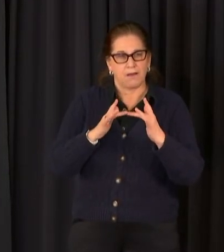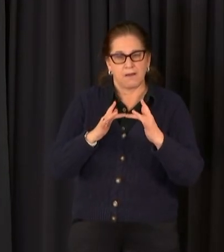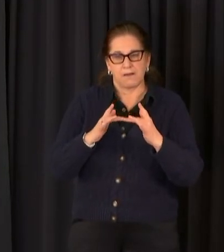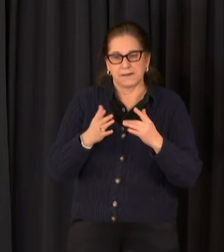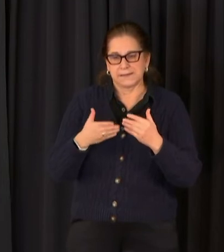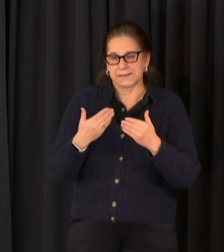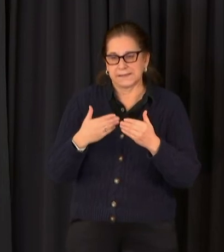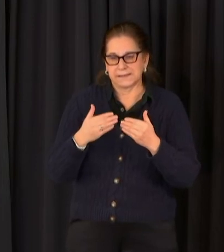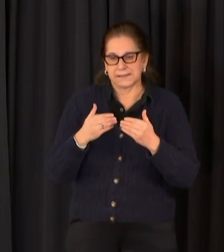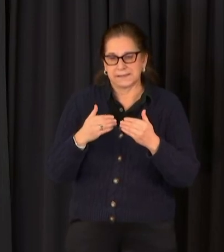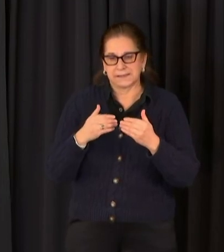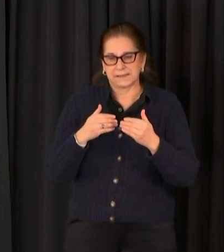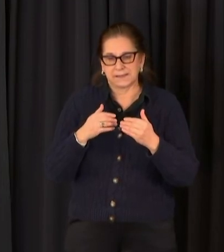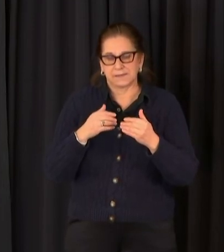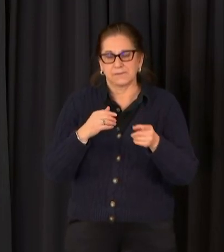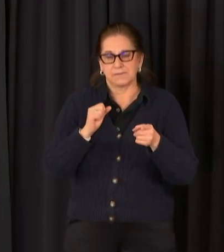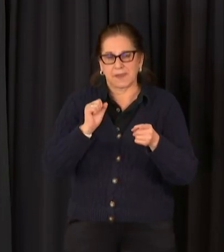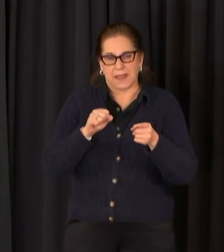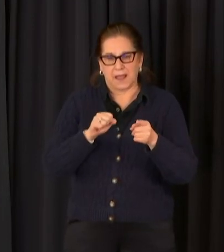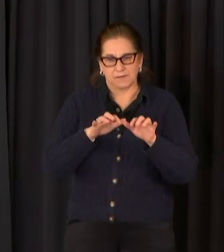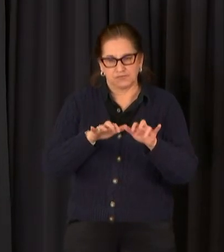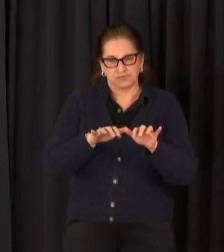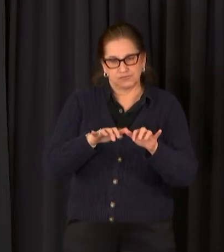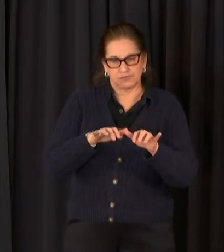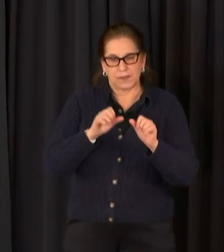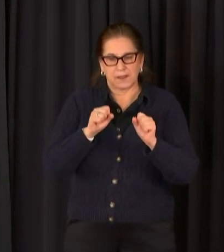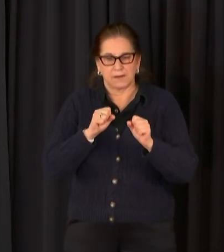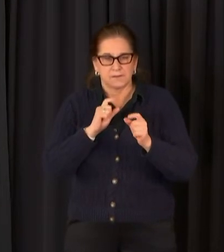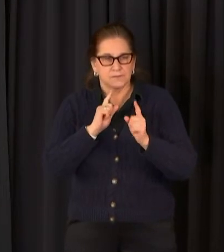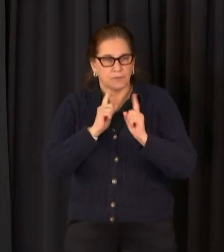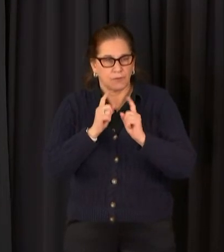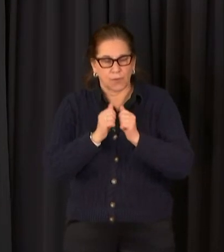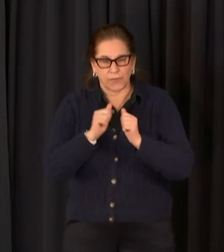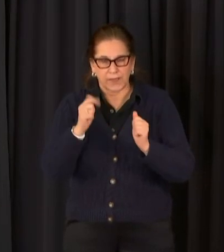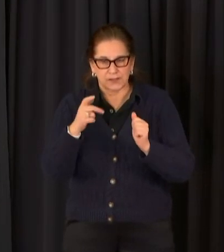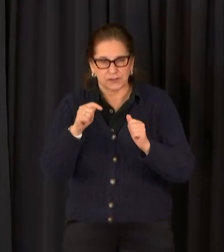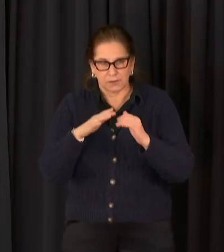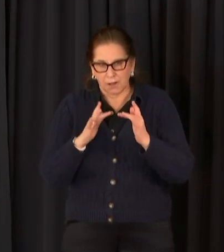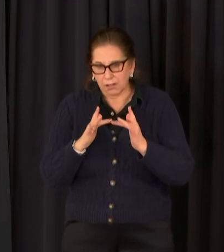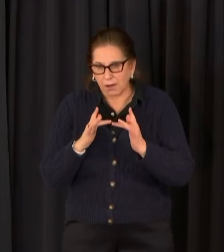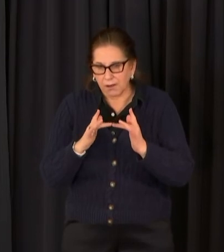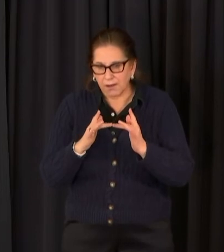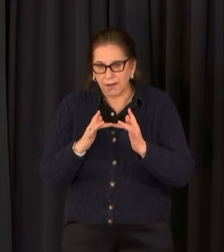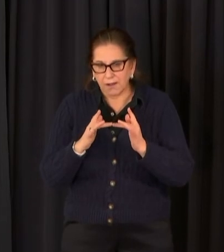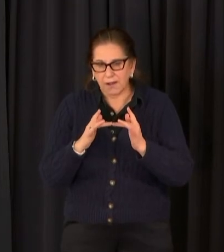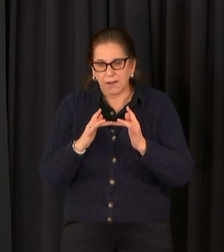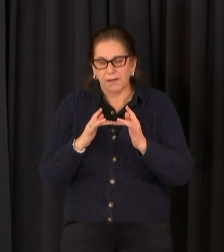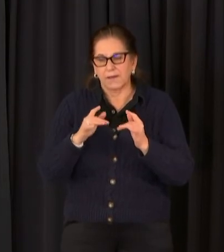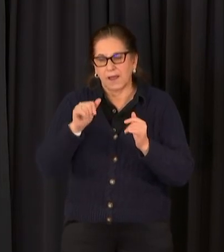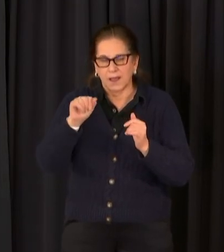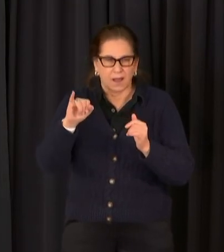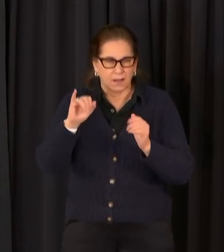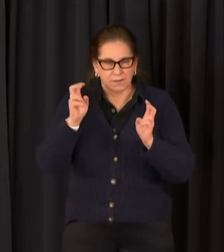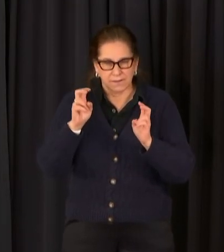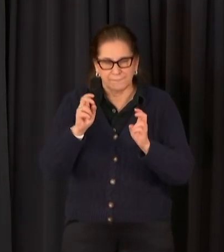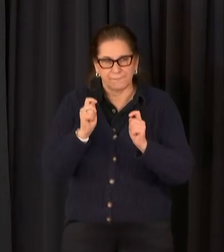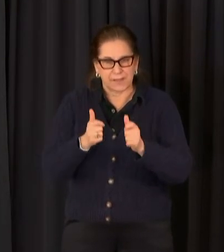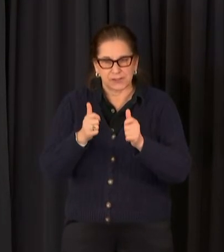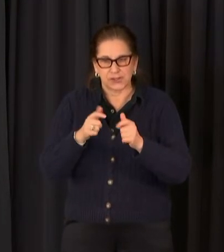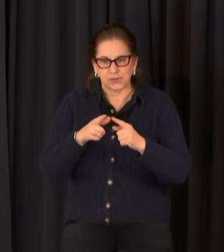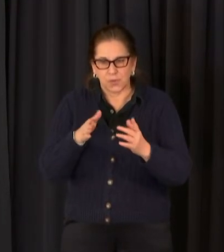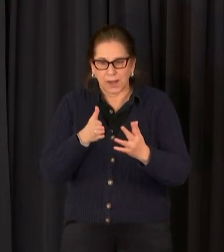answers. That means that our UI claimants will be able to interact with claims examiners and call center staff in